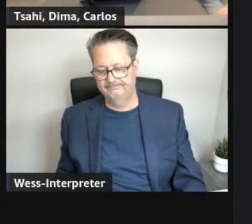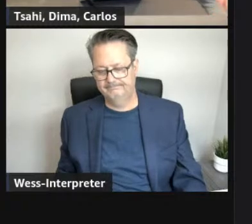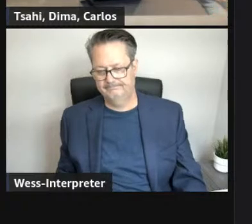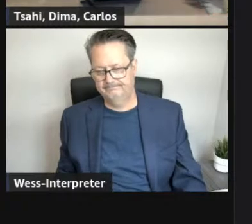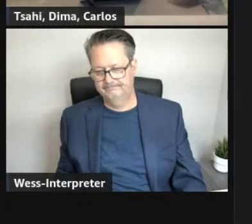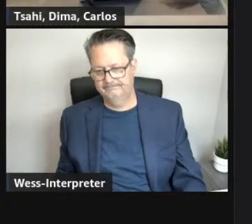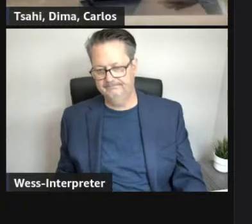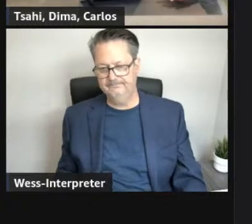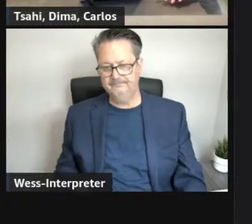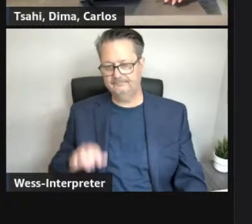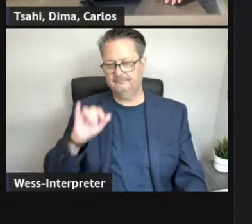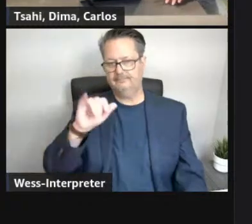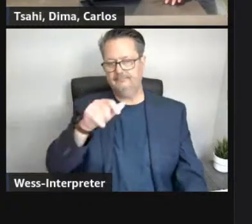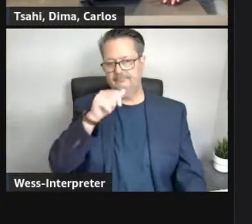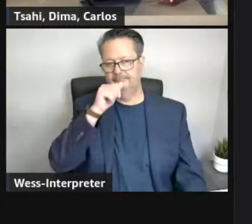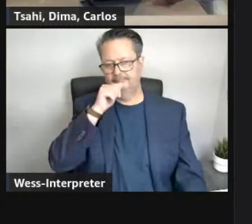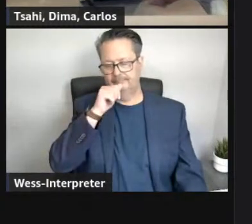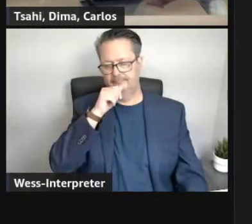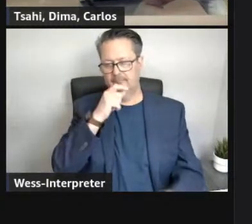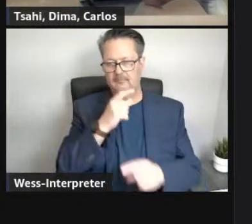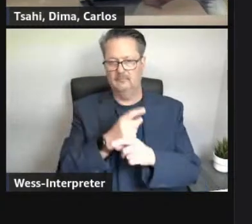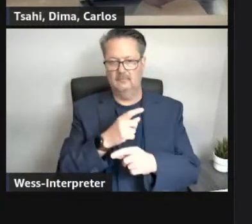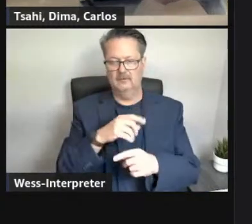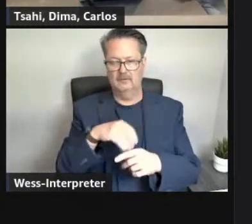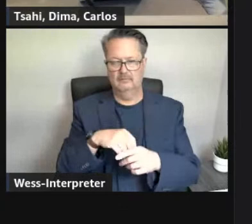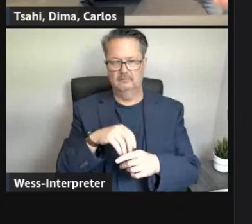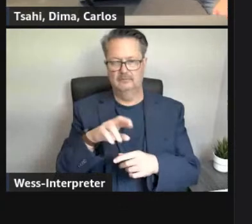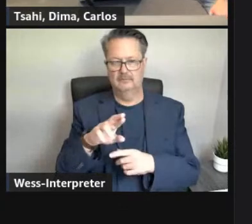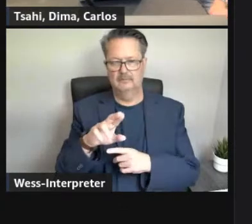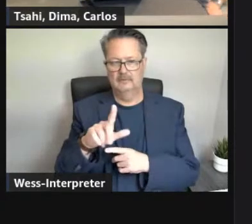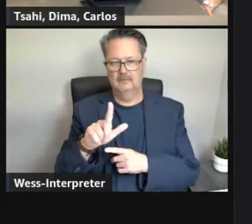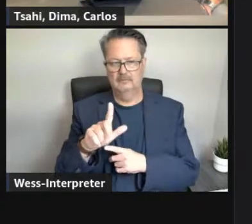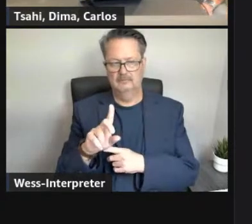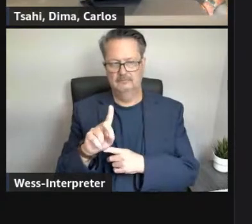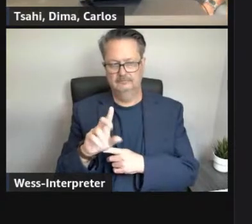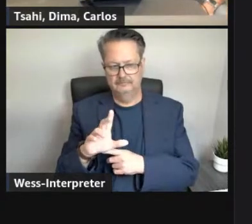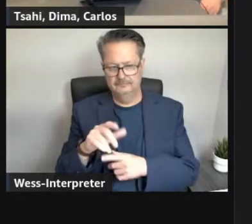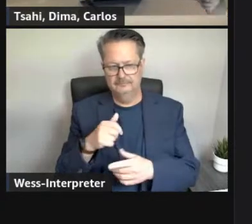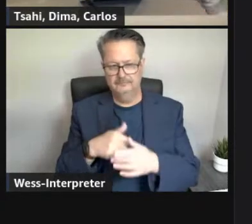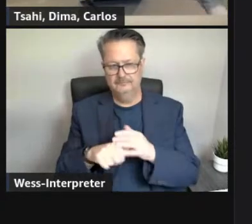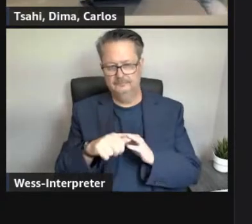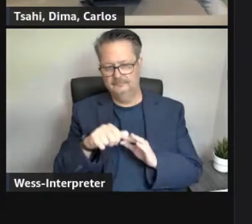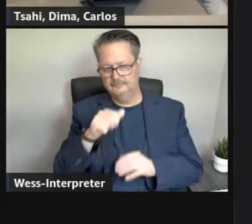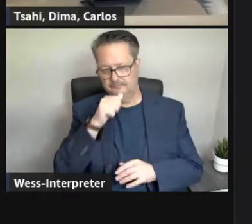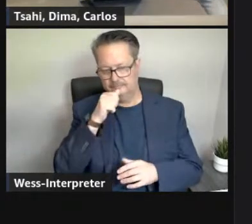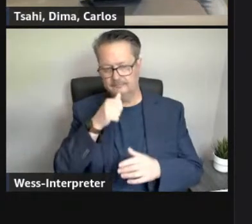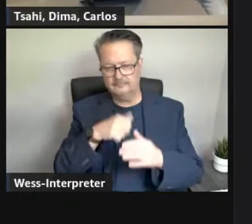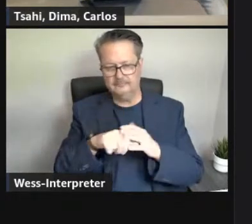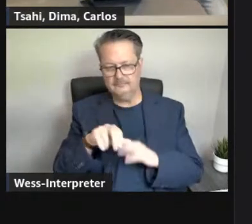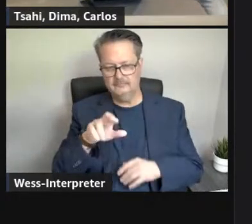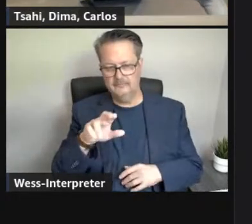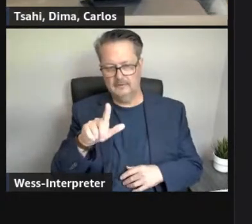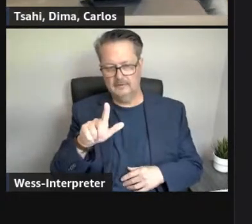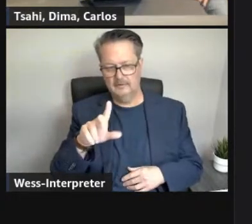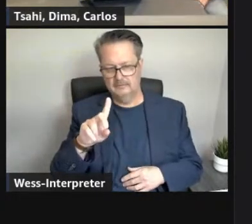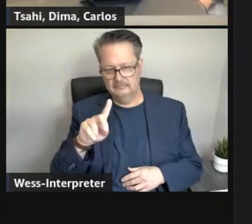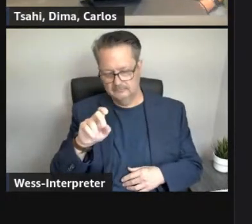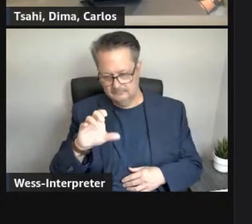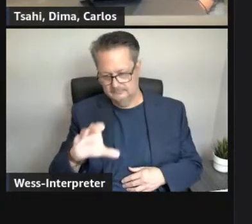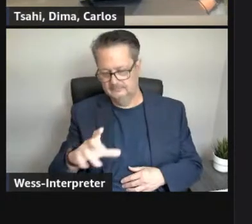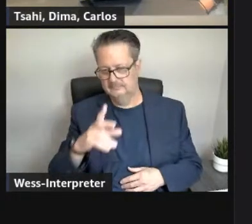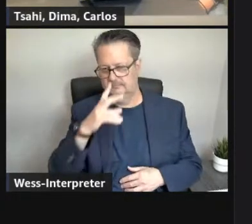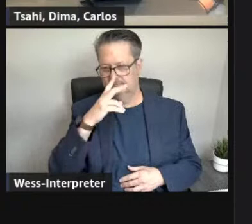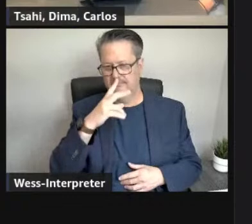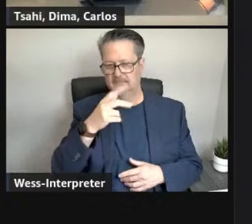So this is the secret, right? Argo CD initial admin secret. So if you work with Argo CD, that's the initial boot